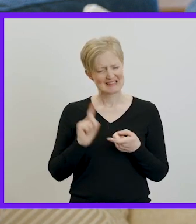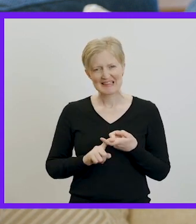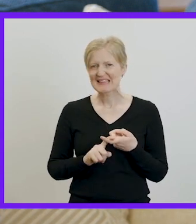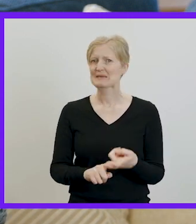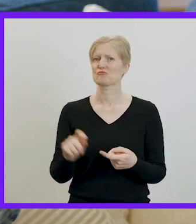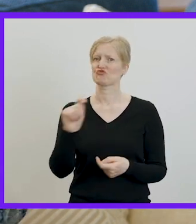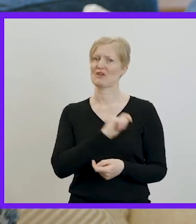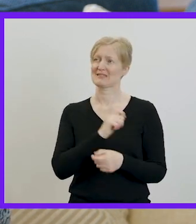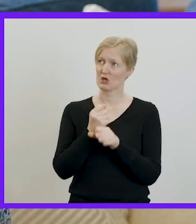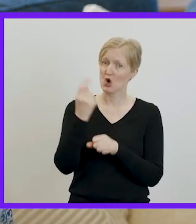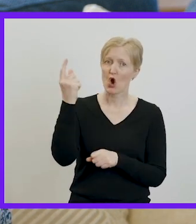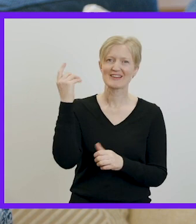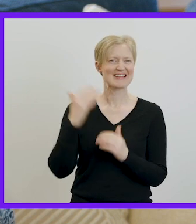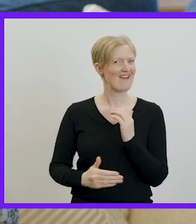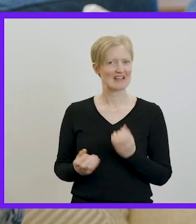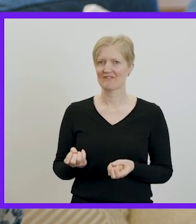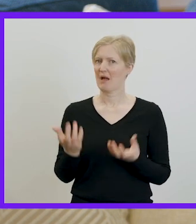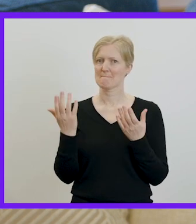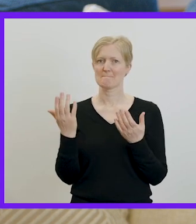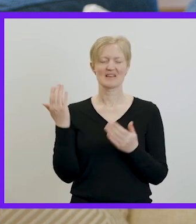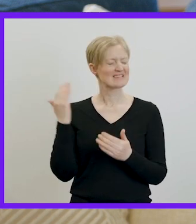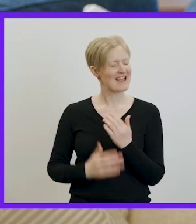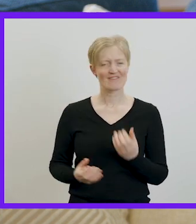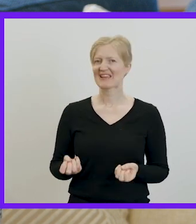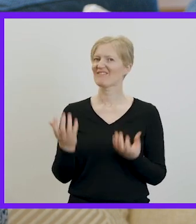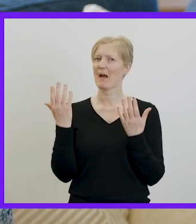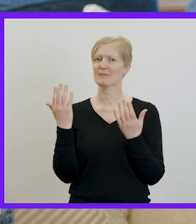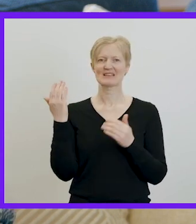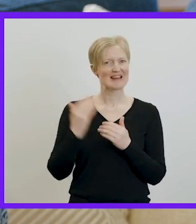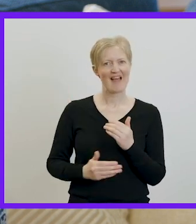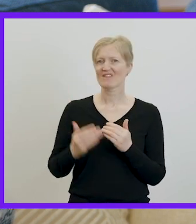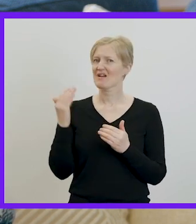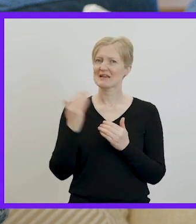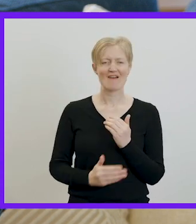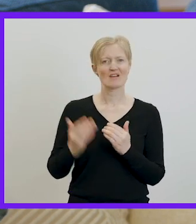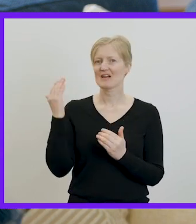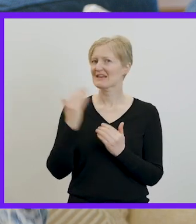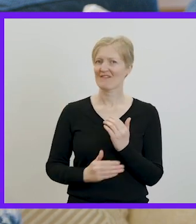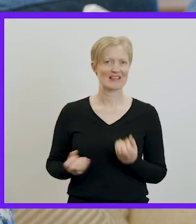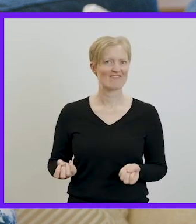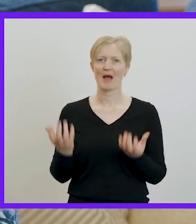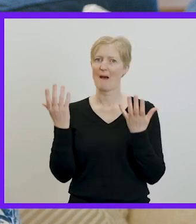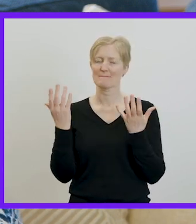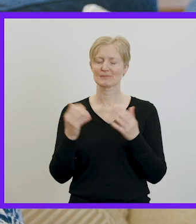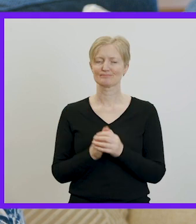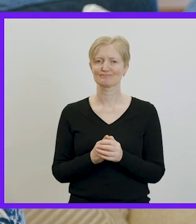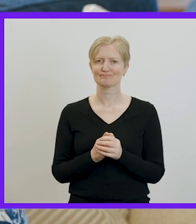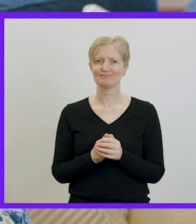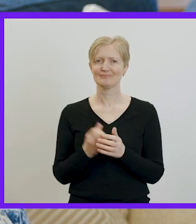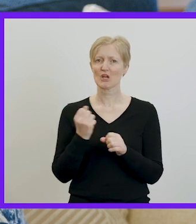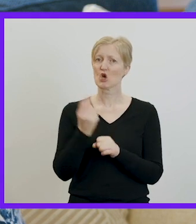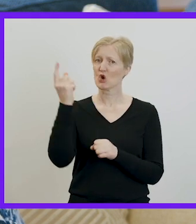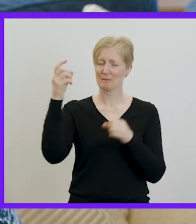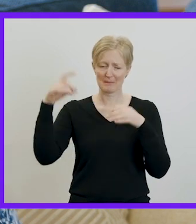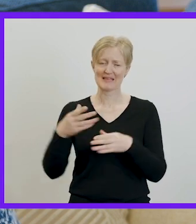in God and never give up, never give up, never, never, never give up.